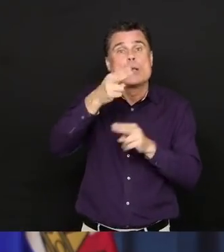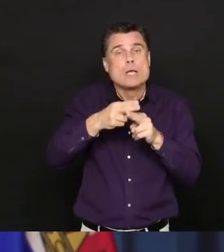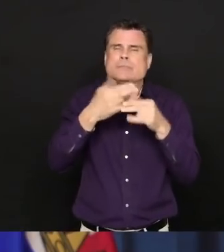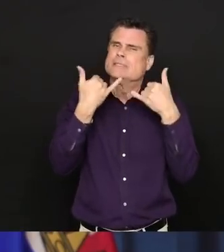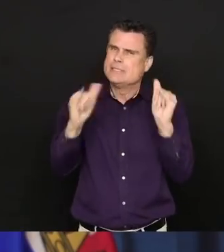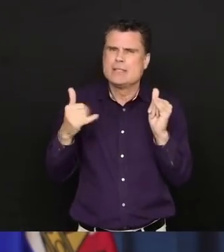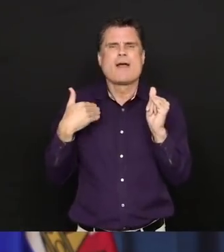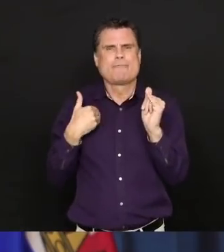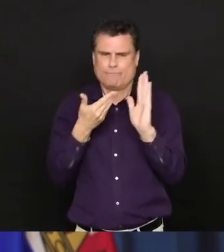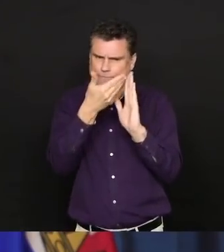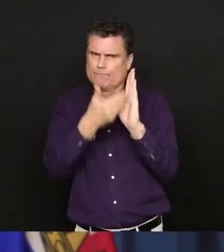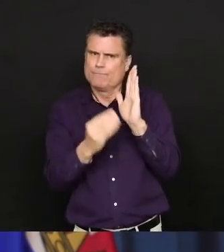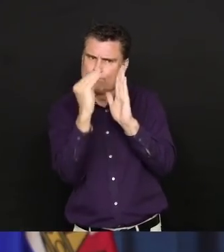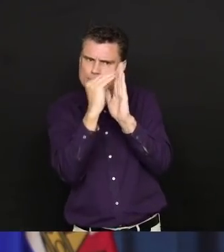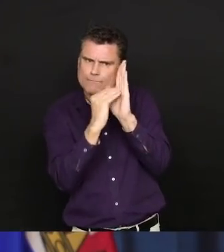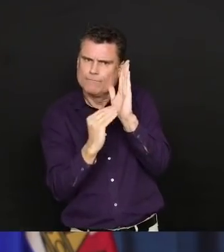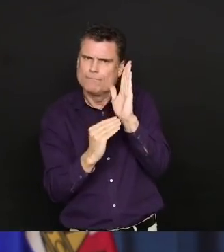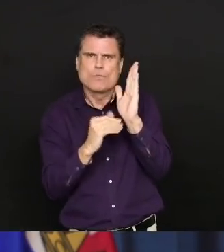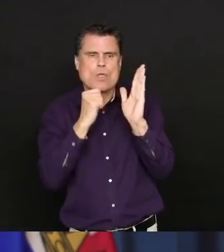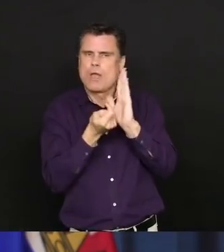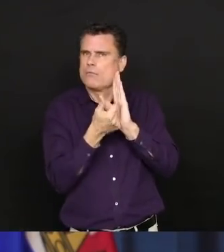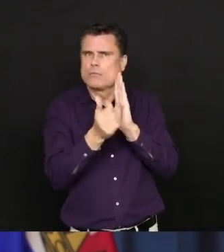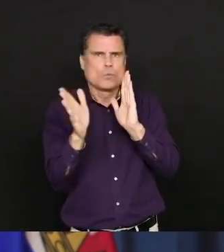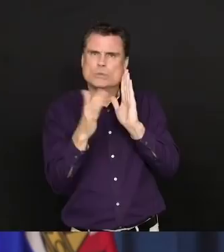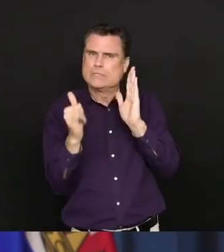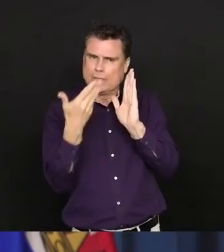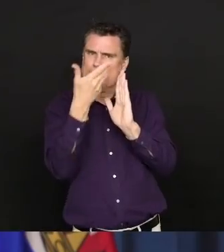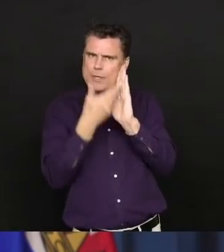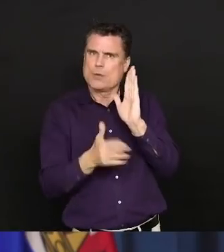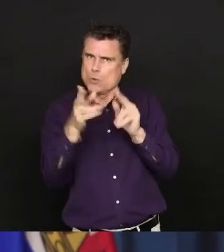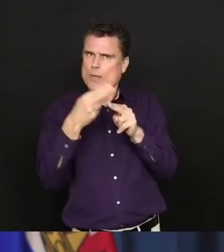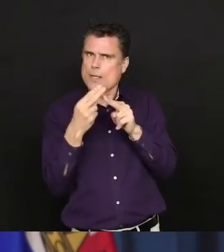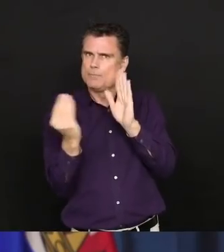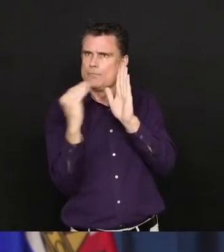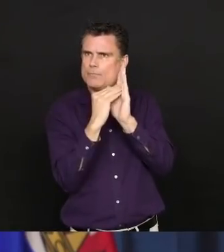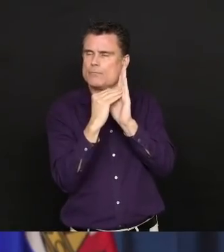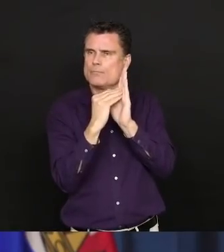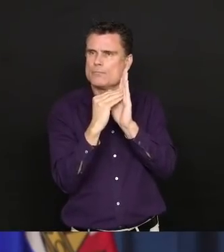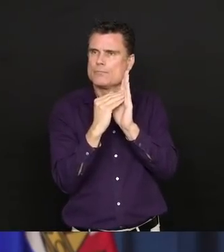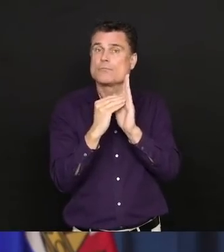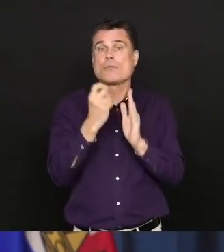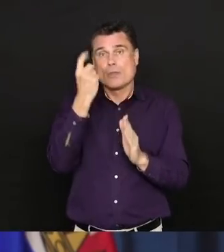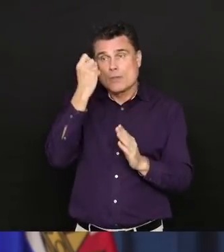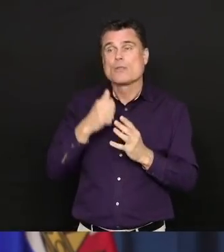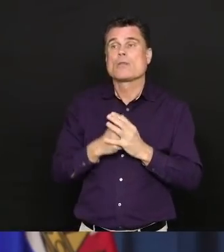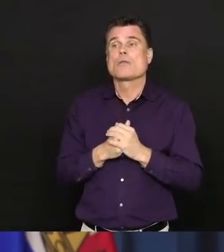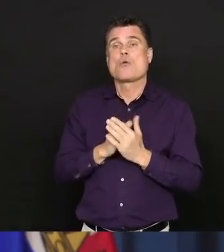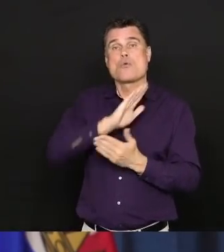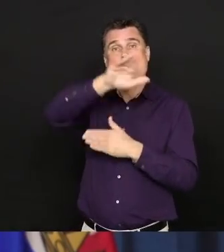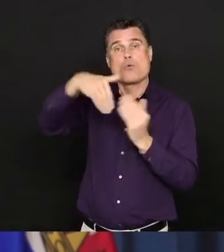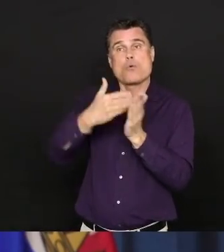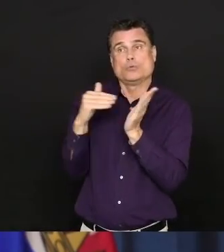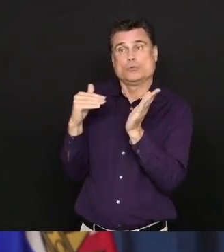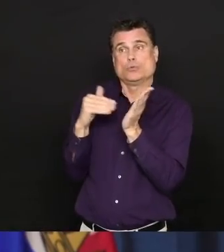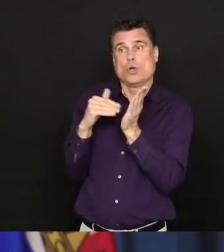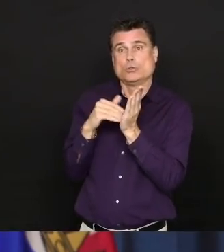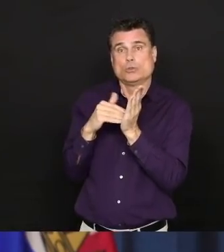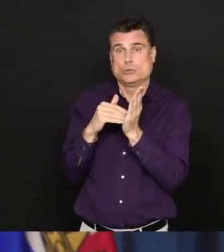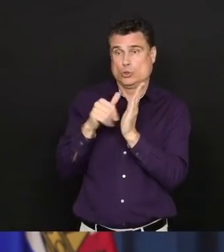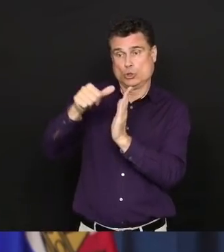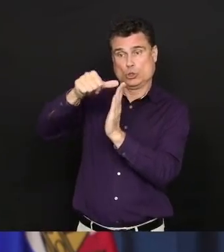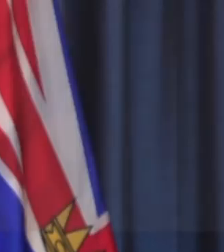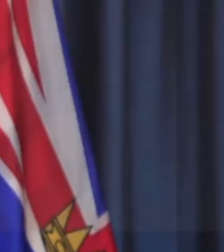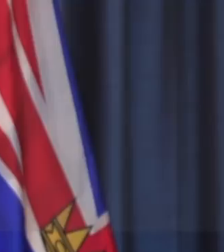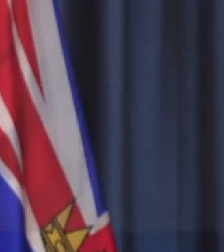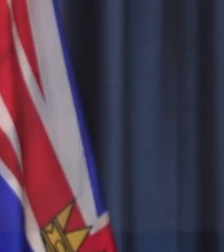essential surgeries if they're required in an acute care setting, and 7,801 are other surgeries. I just want to say to